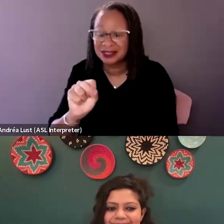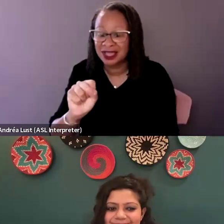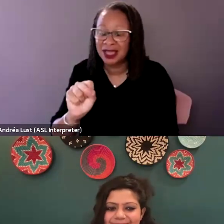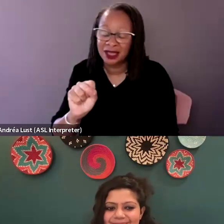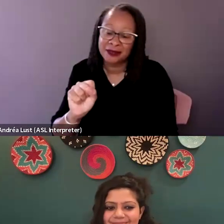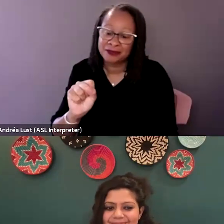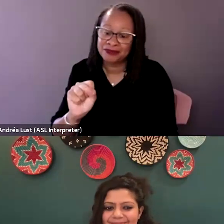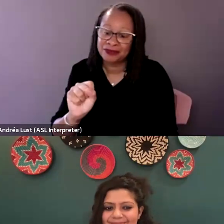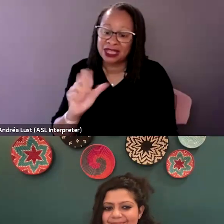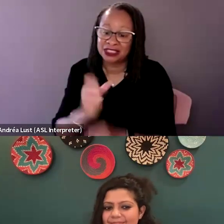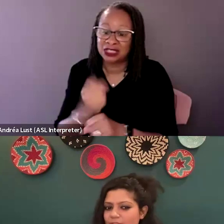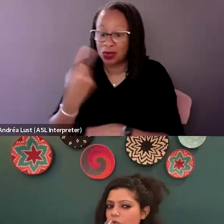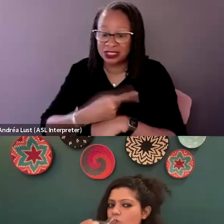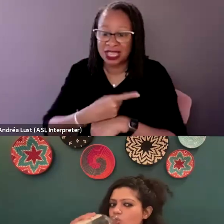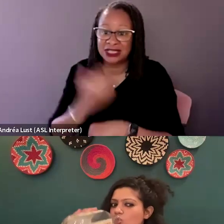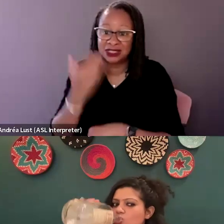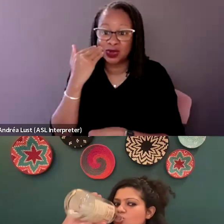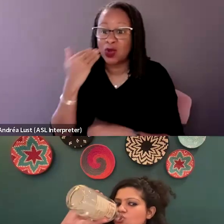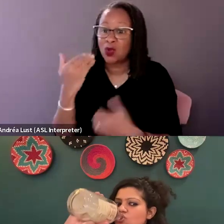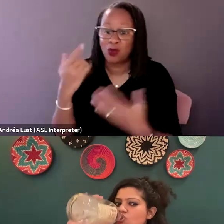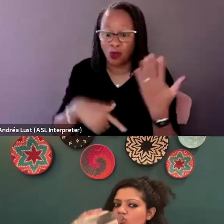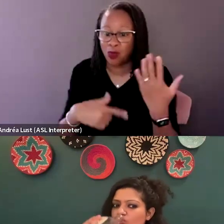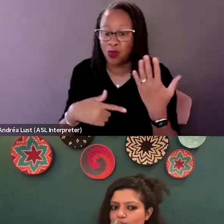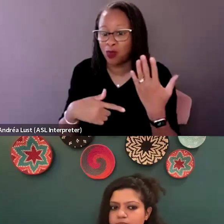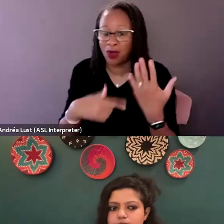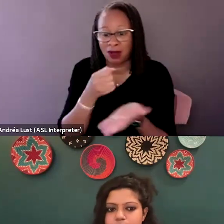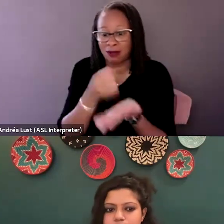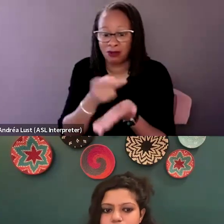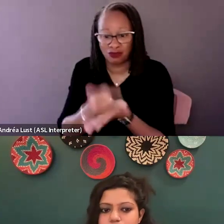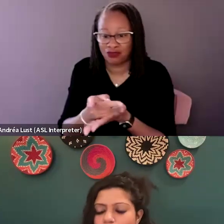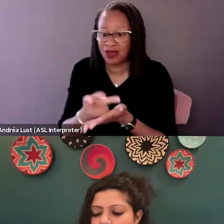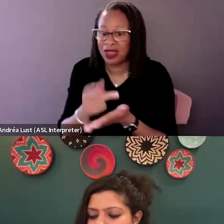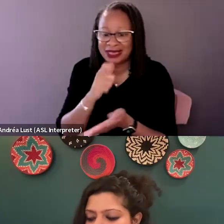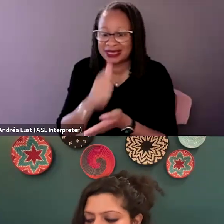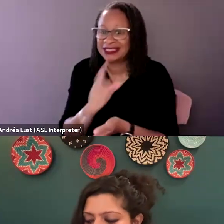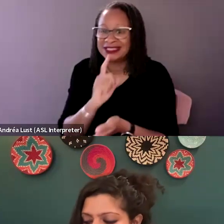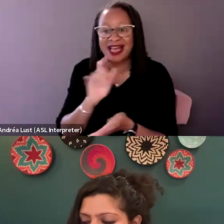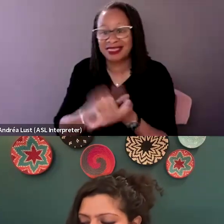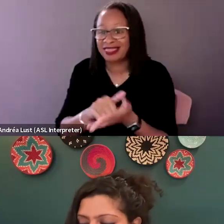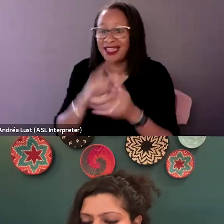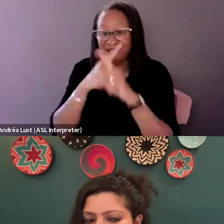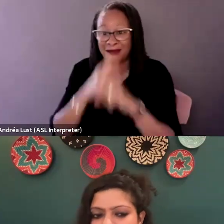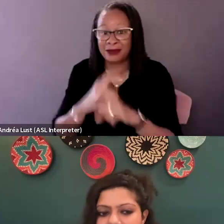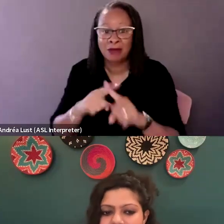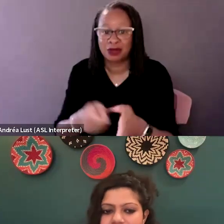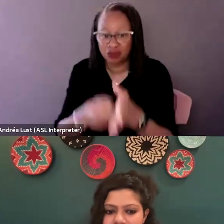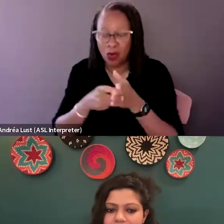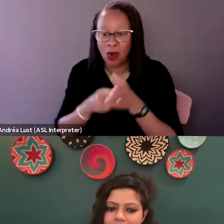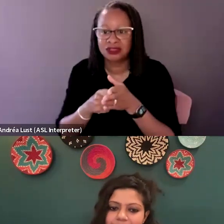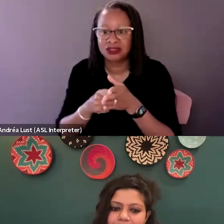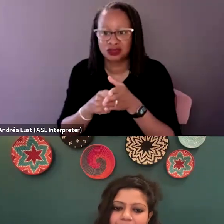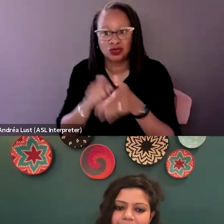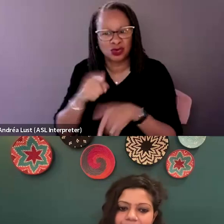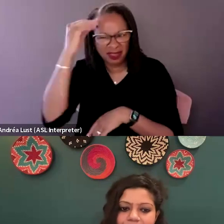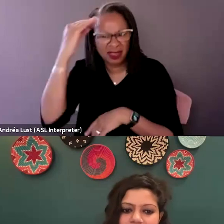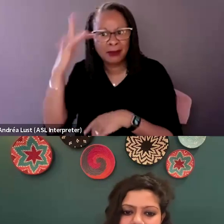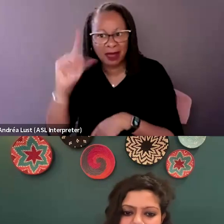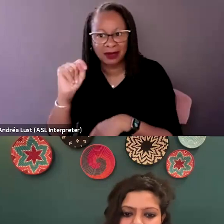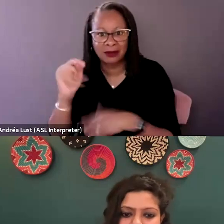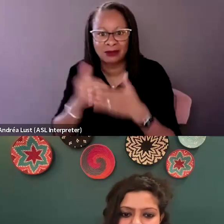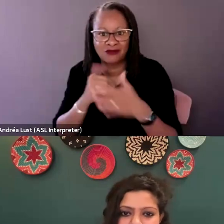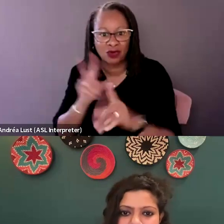it is also getting molded. And we are trying to make these documentaries, but funding becomes